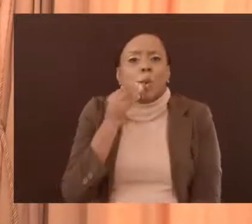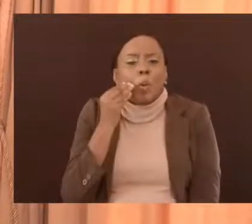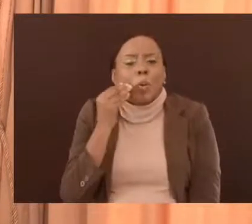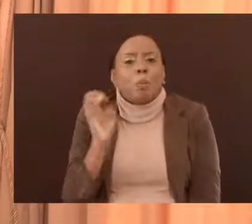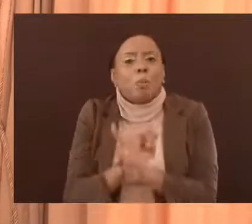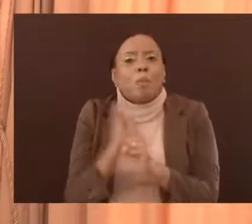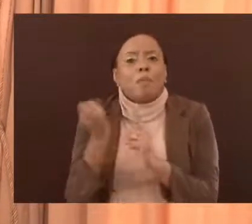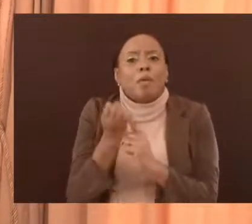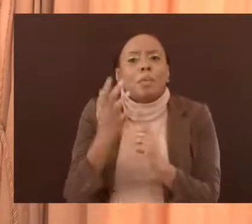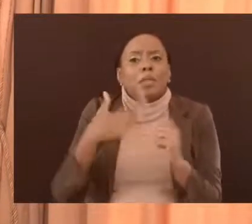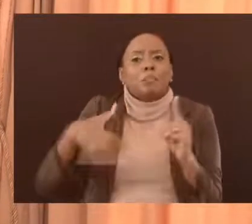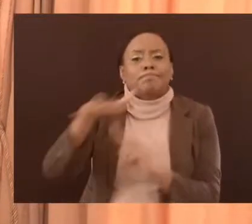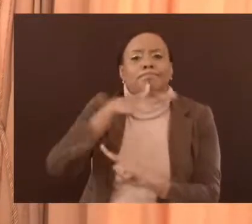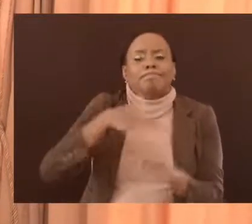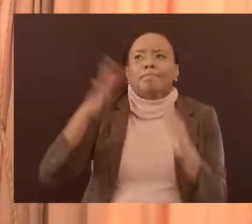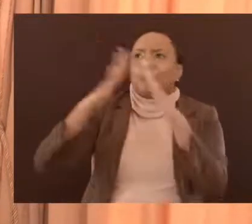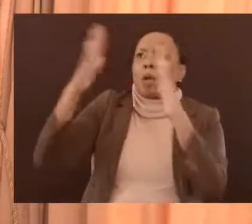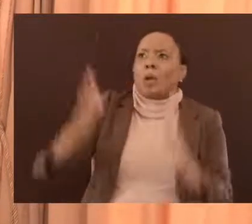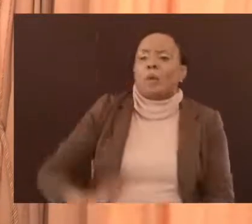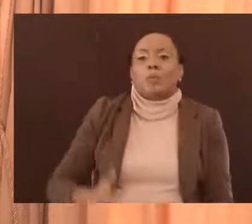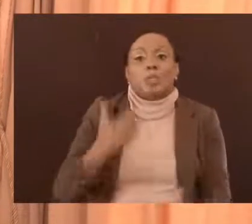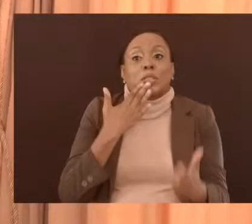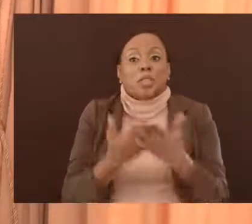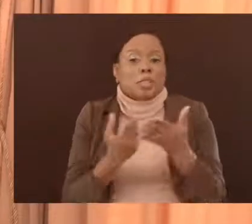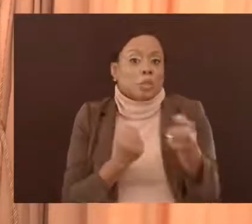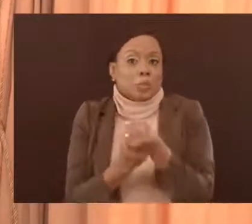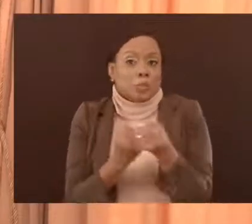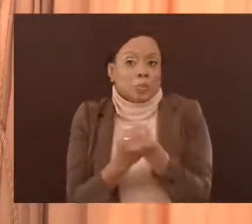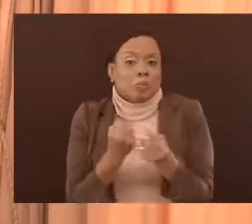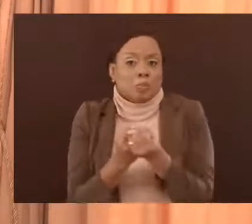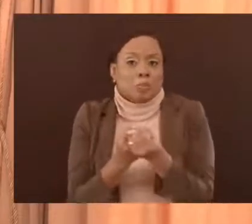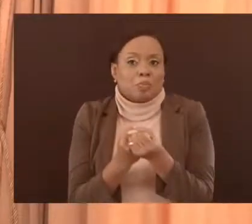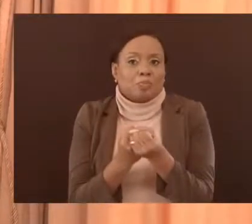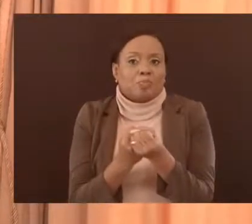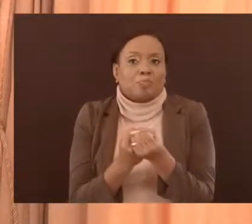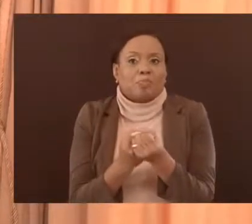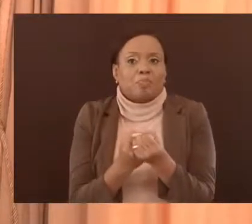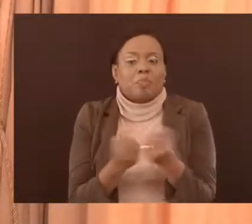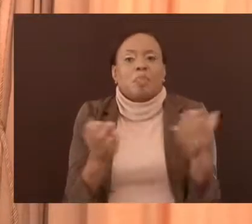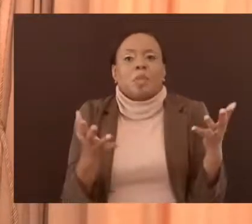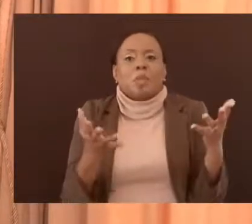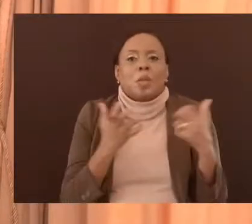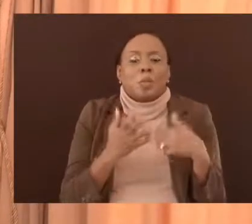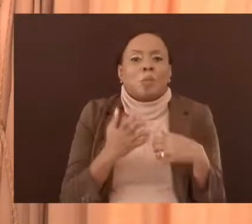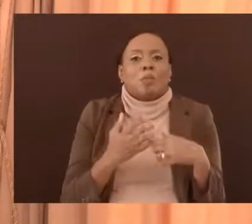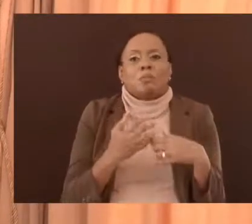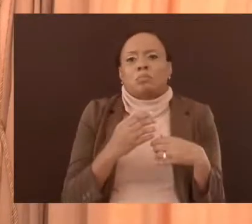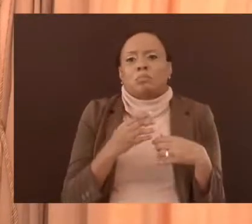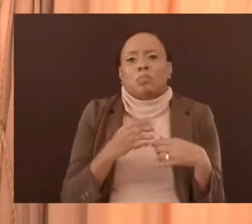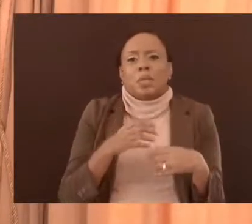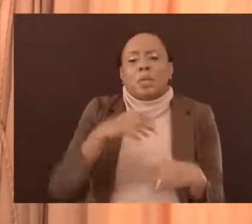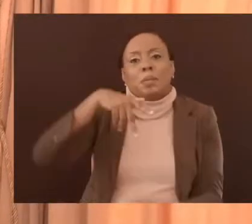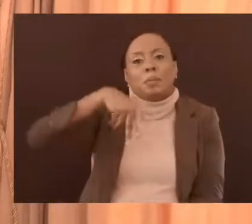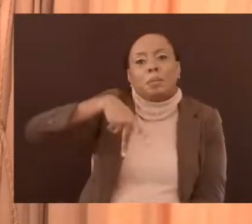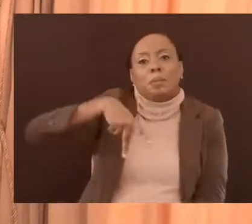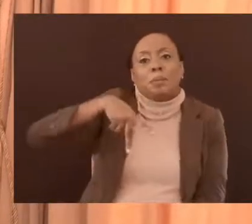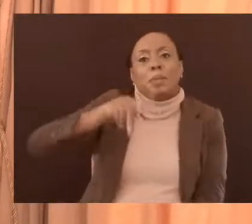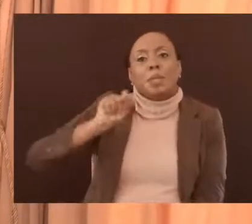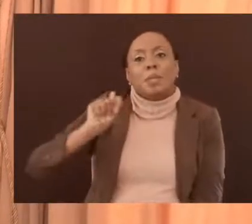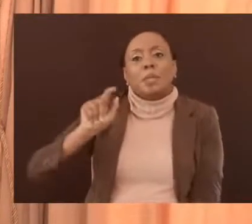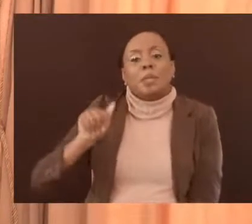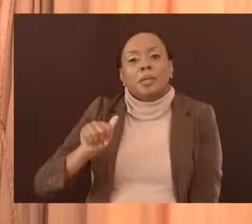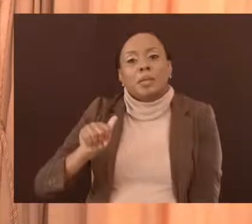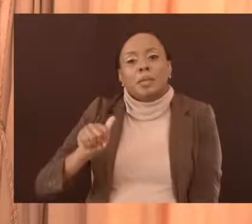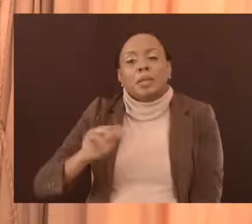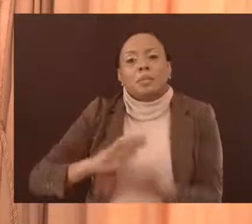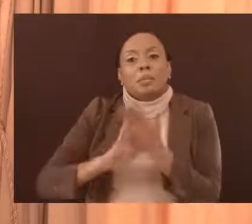support also. We are looking at strengthening parent-teachers associations. So if you're